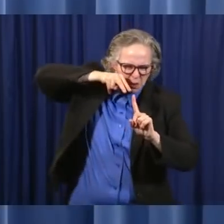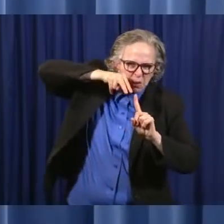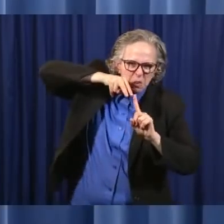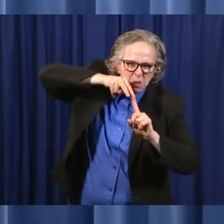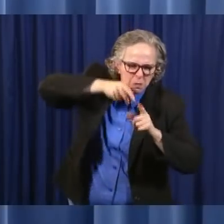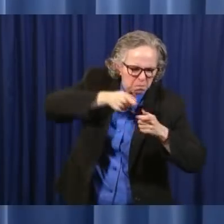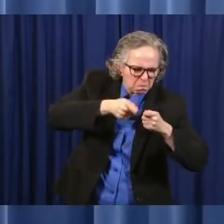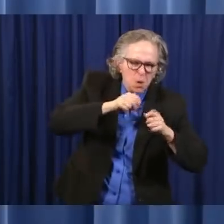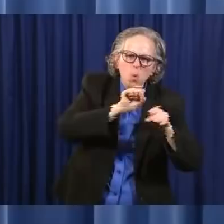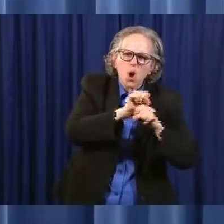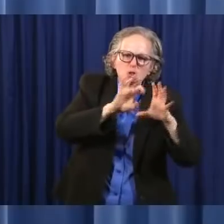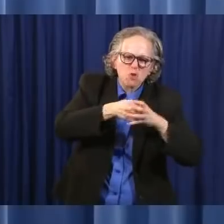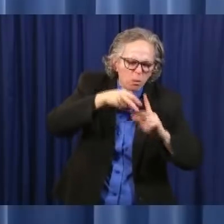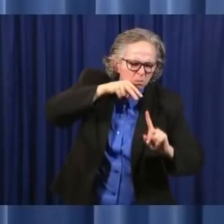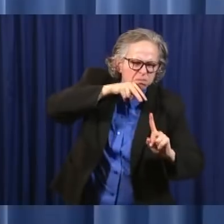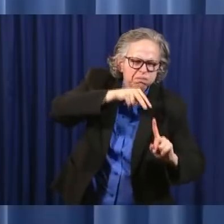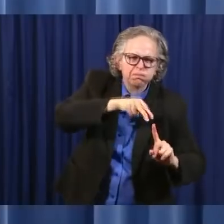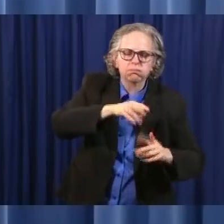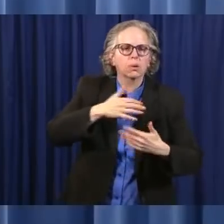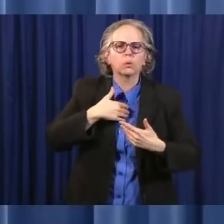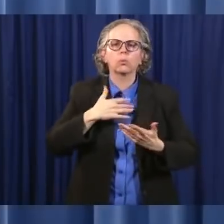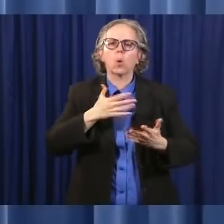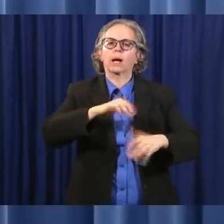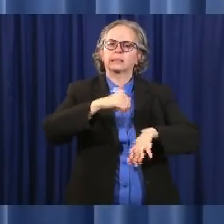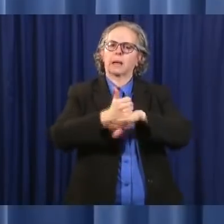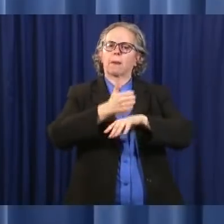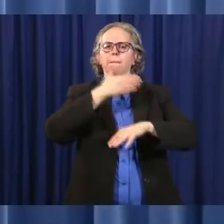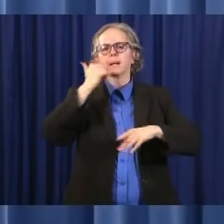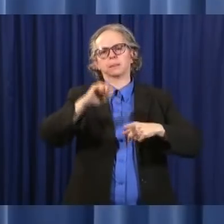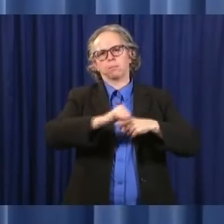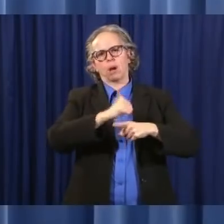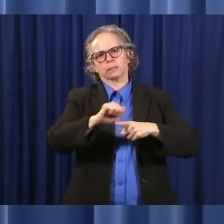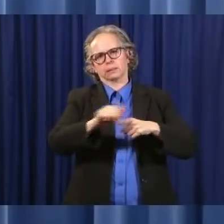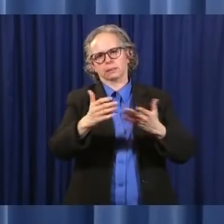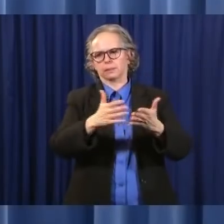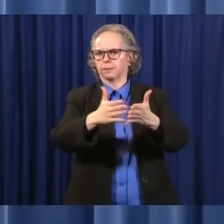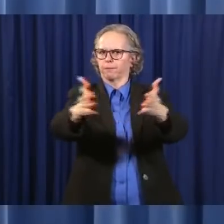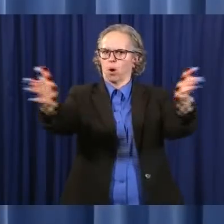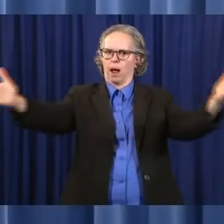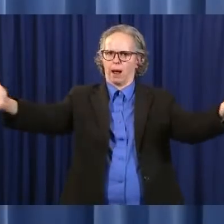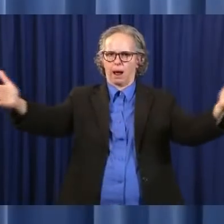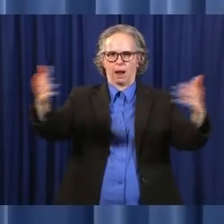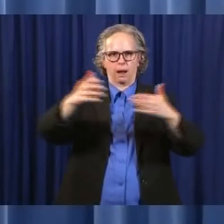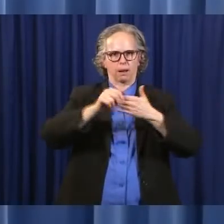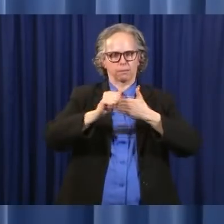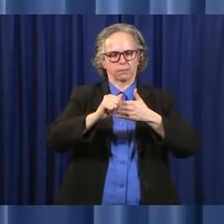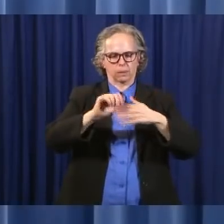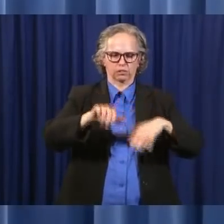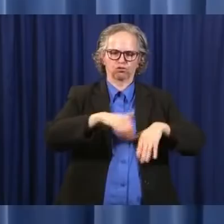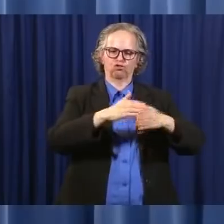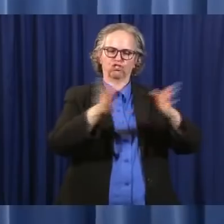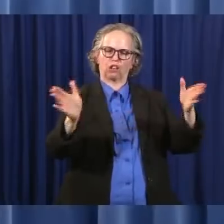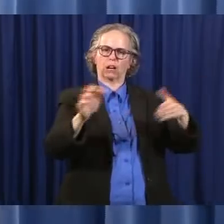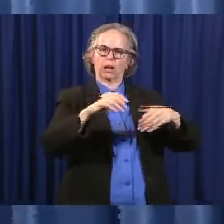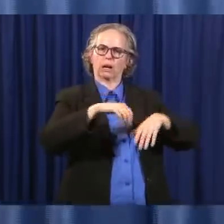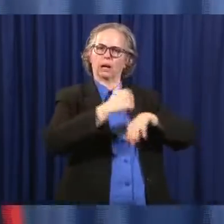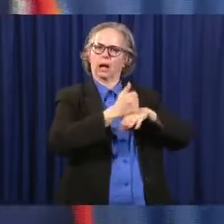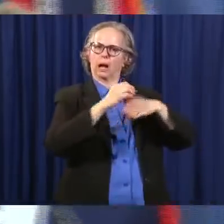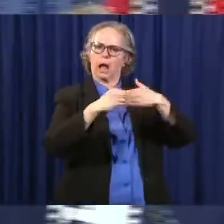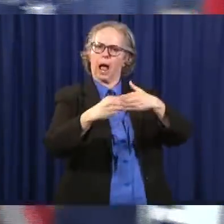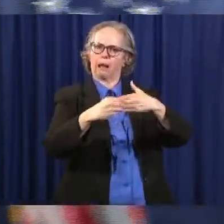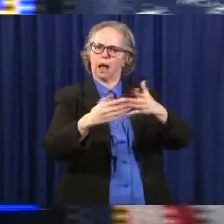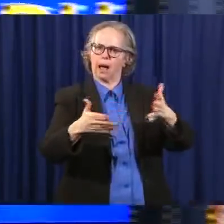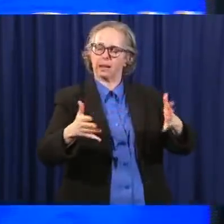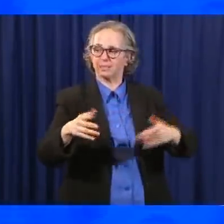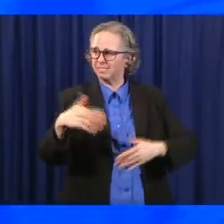and give the broad guidelines, and then people can really take it from there. Dr. Acton? Oh,